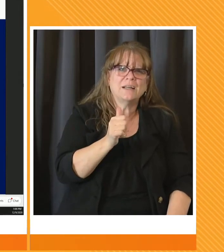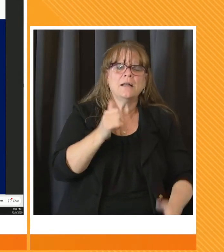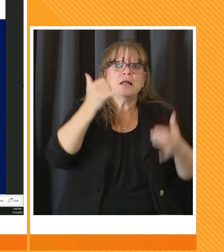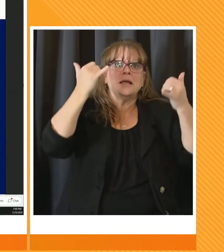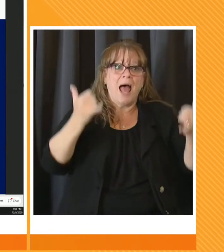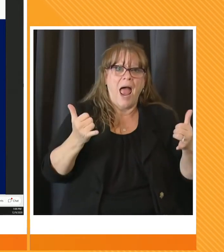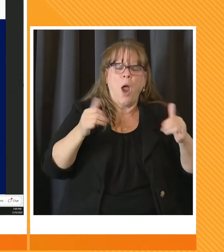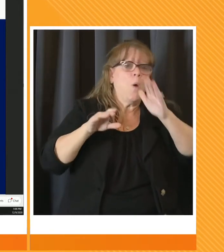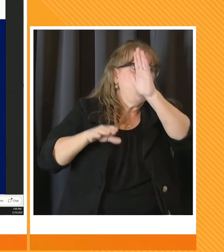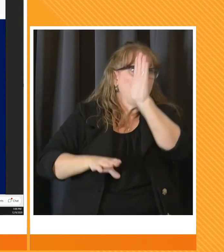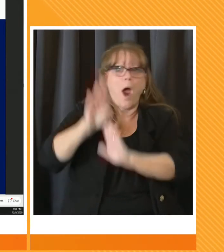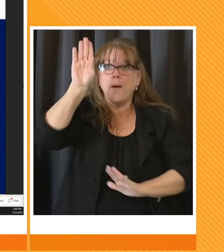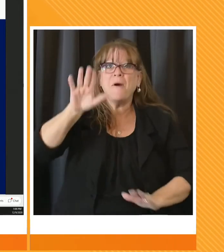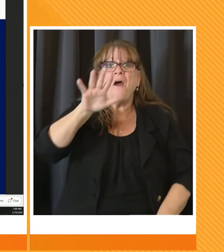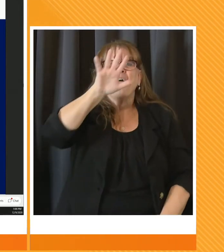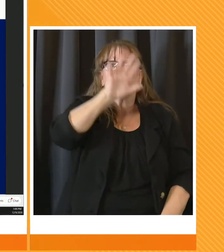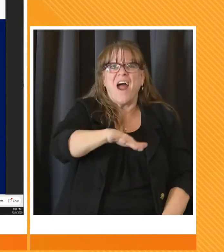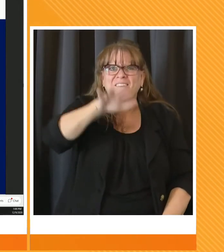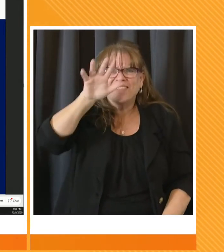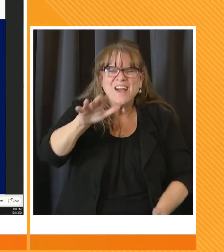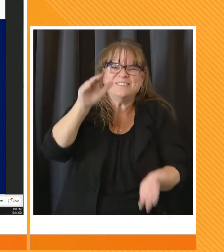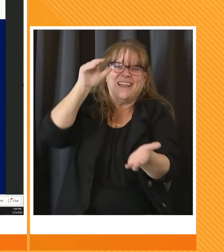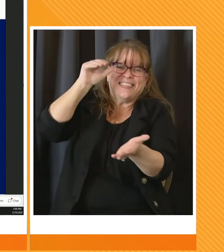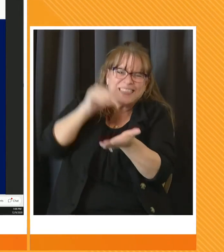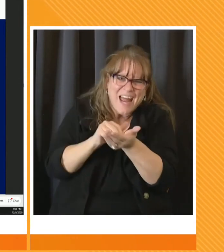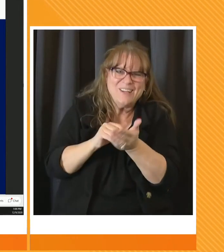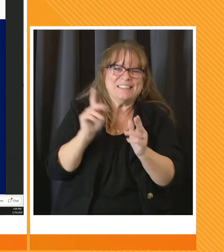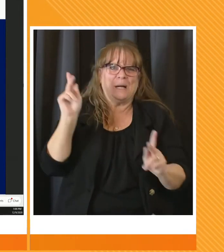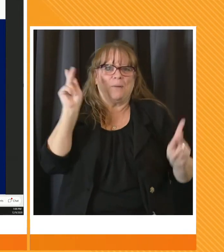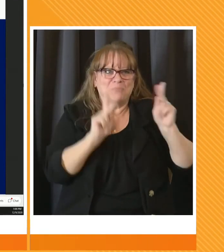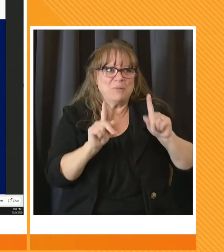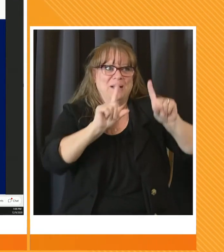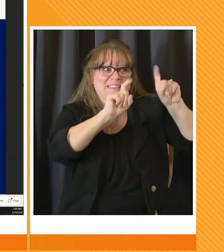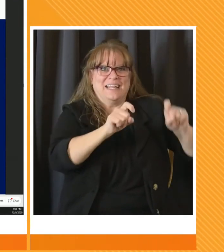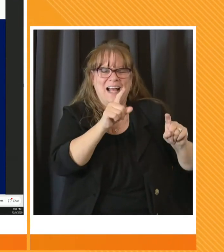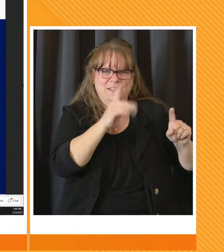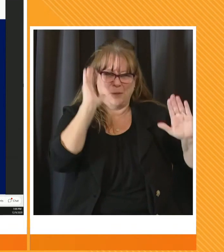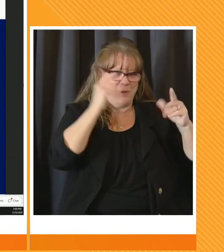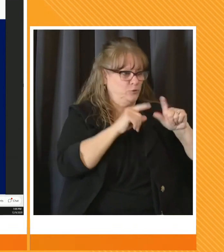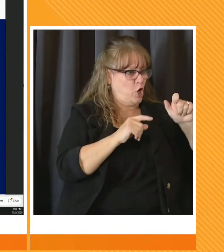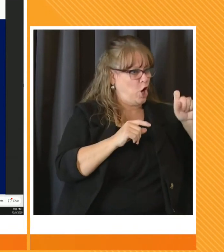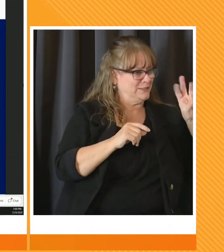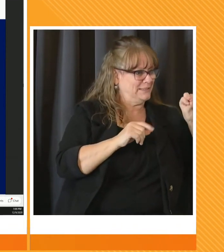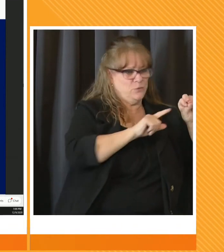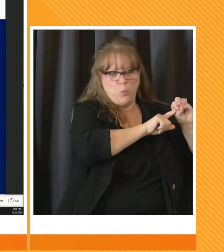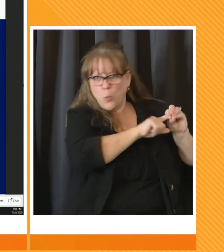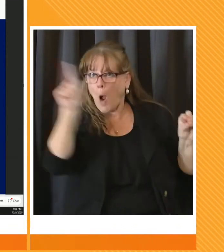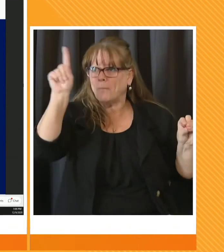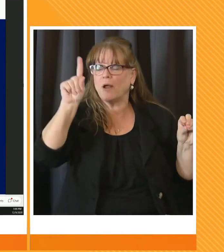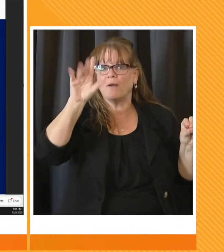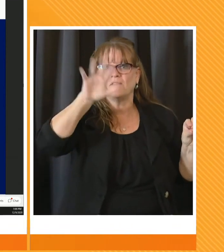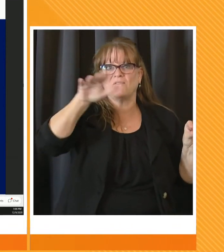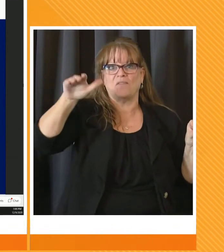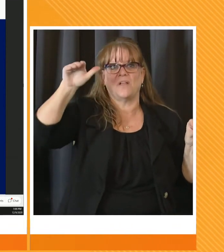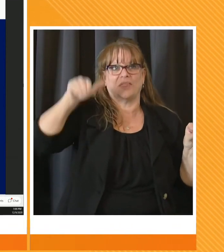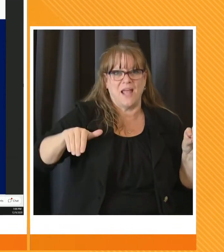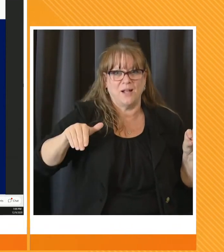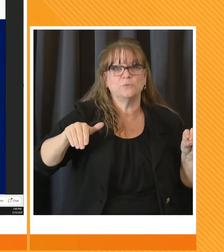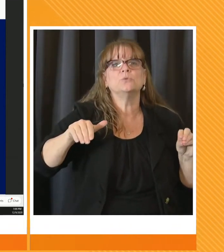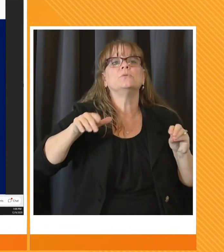lab, our hospitals. This is in partnership with private labs. We have come a long way in our testing